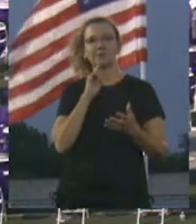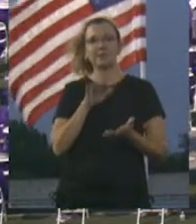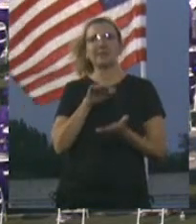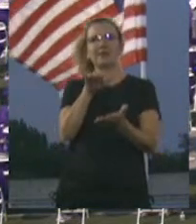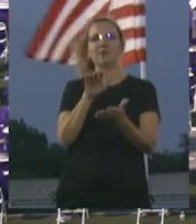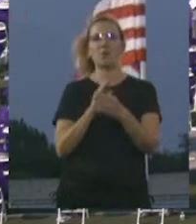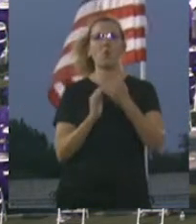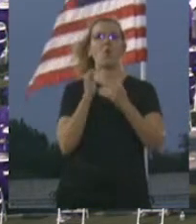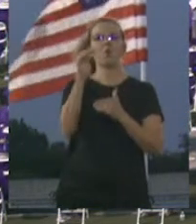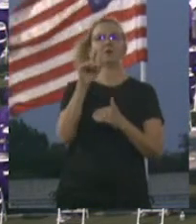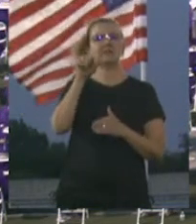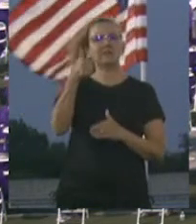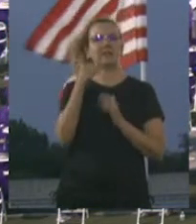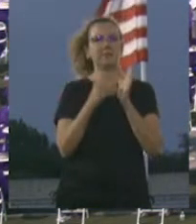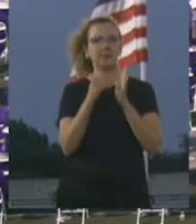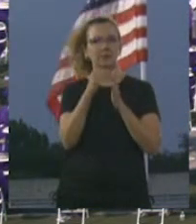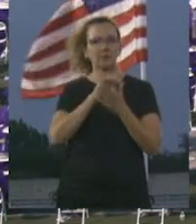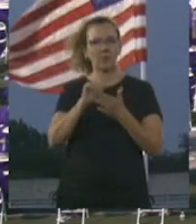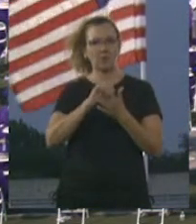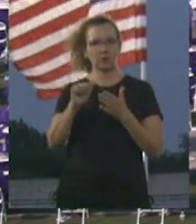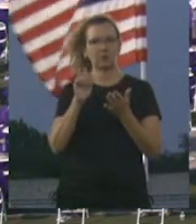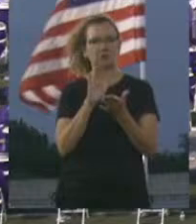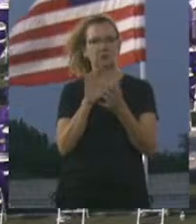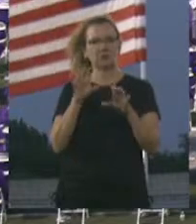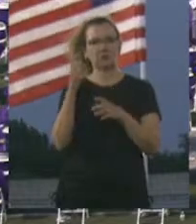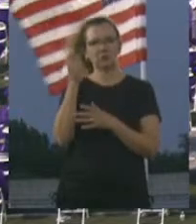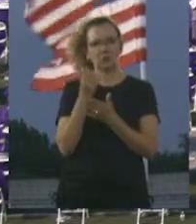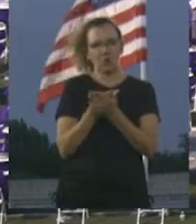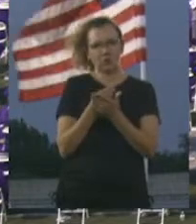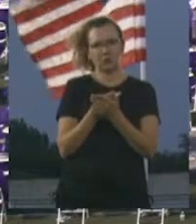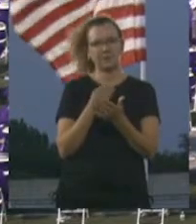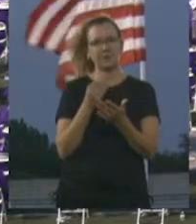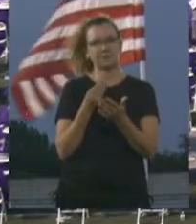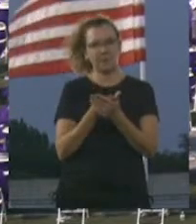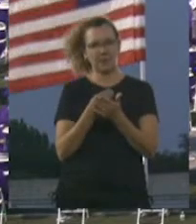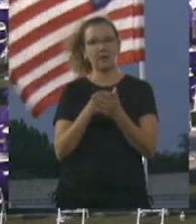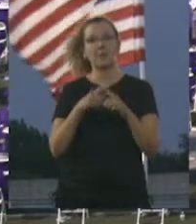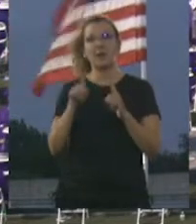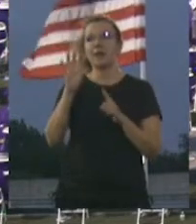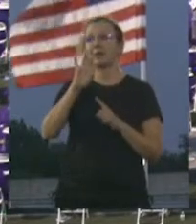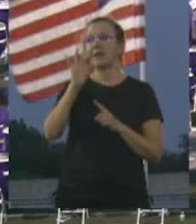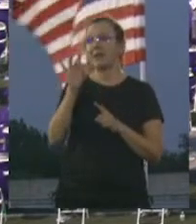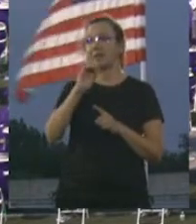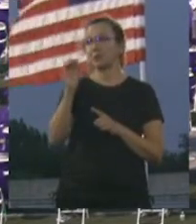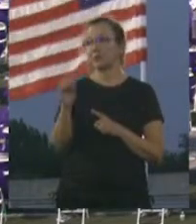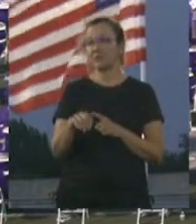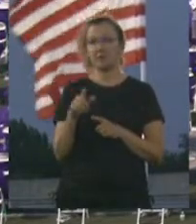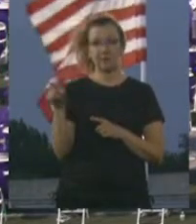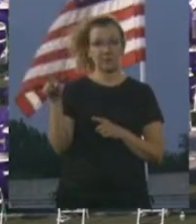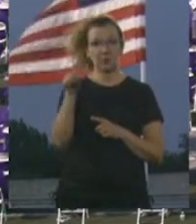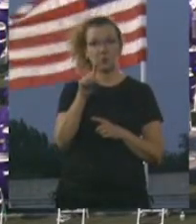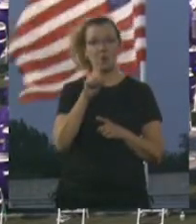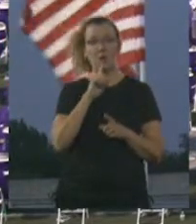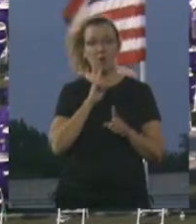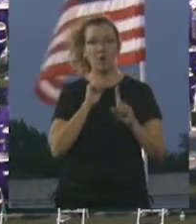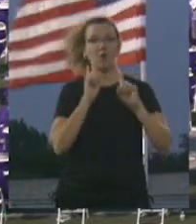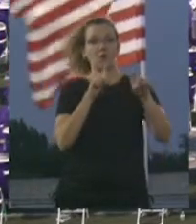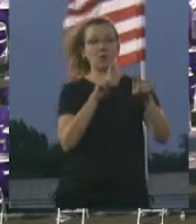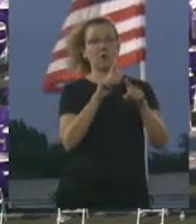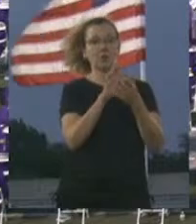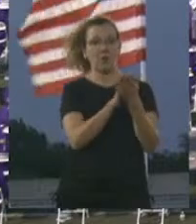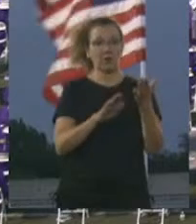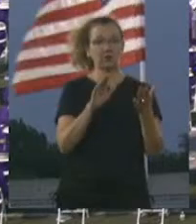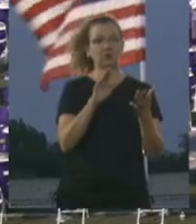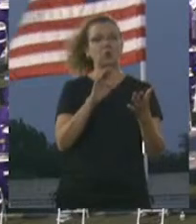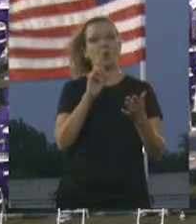$10 million in scholarship money. In addition, 98% of you are college and career ready,